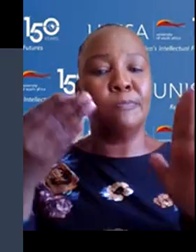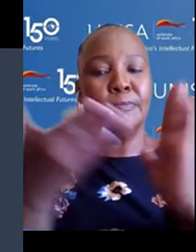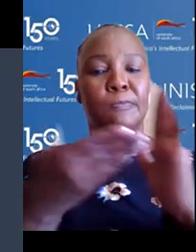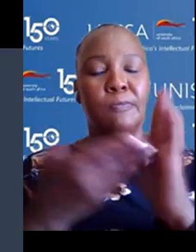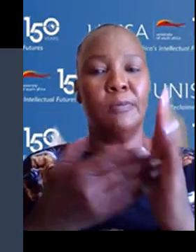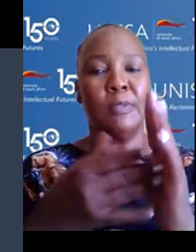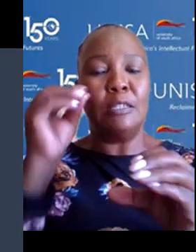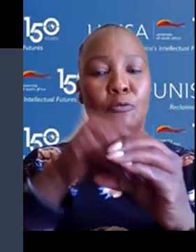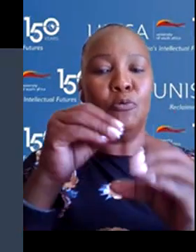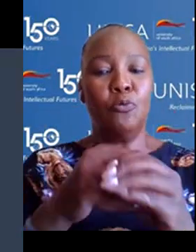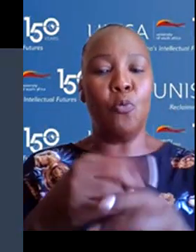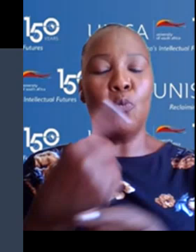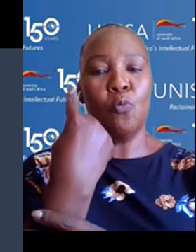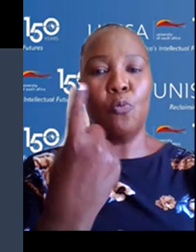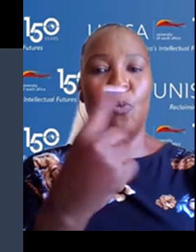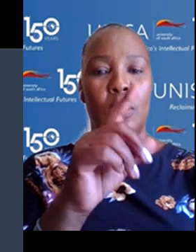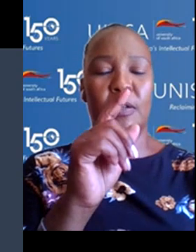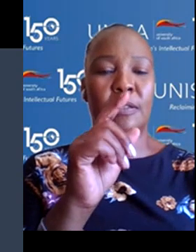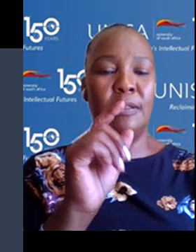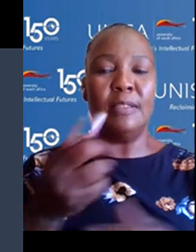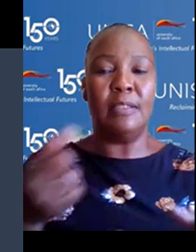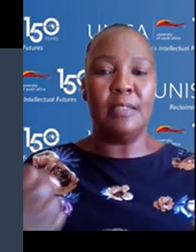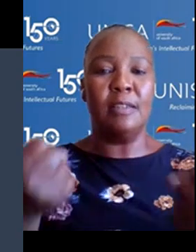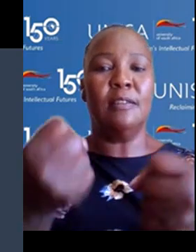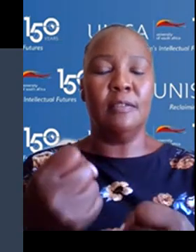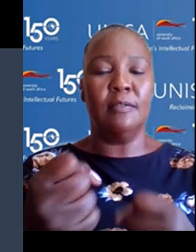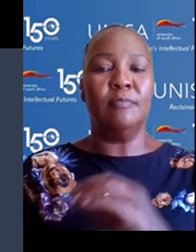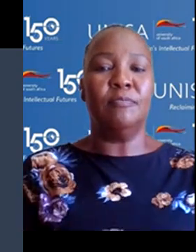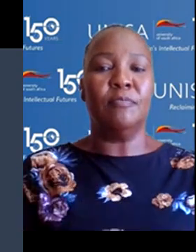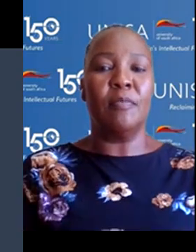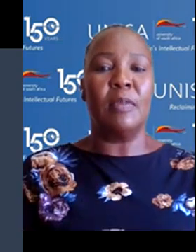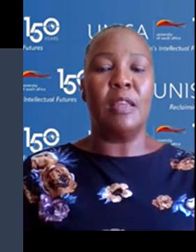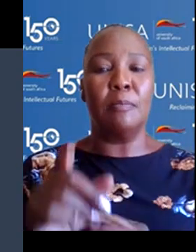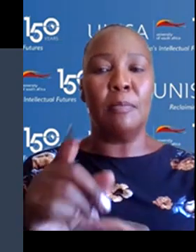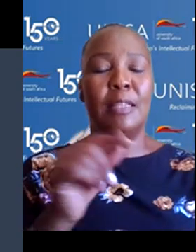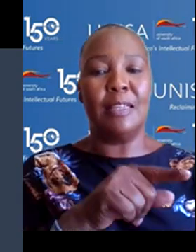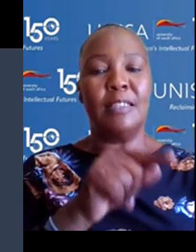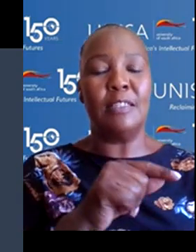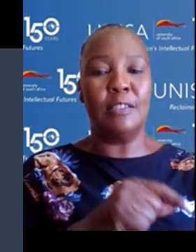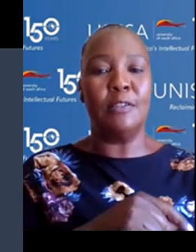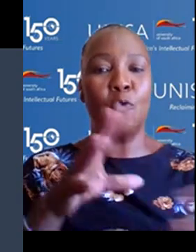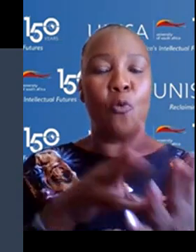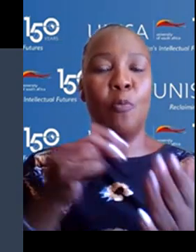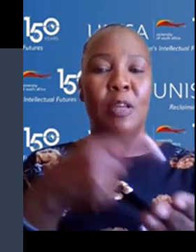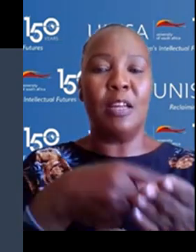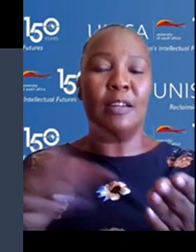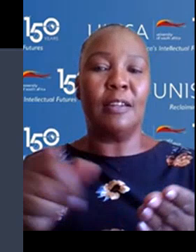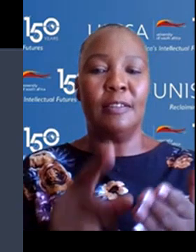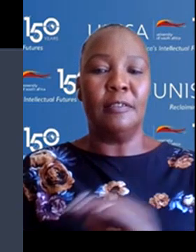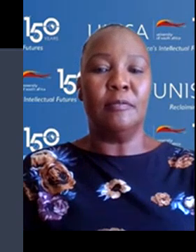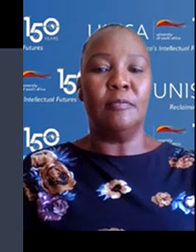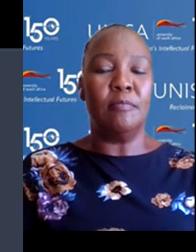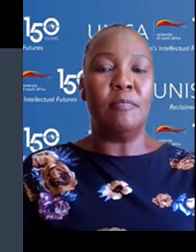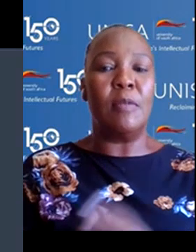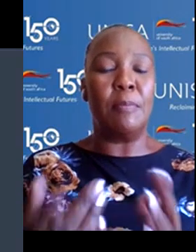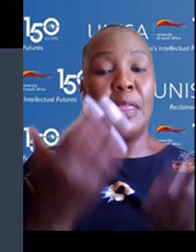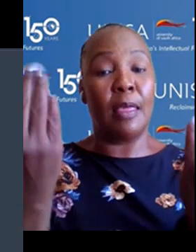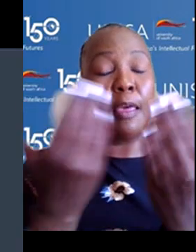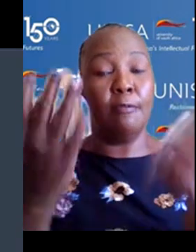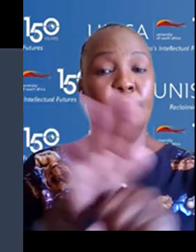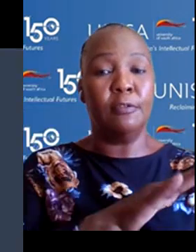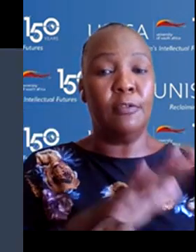into your OneDrive? Although we do not recommend it because there's copyrights and things like that. Hey, so obviously be very careful what you upload,